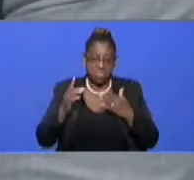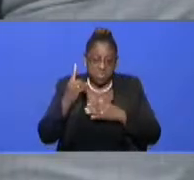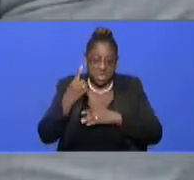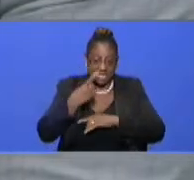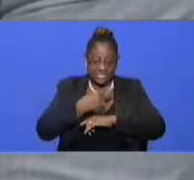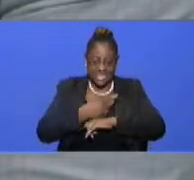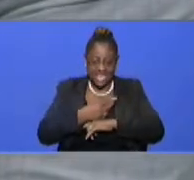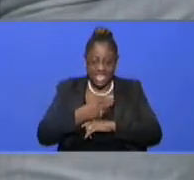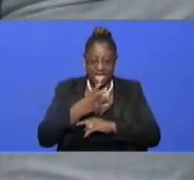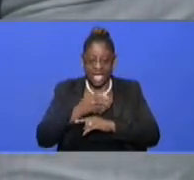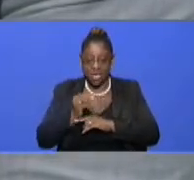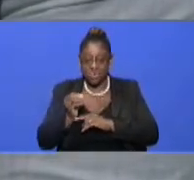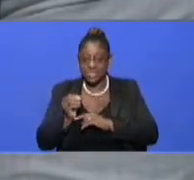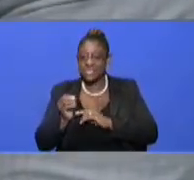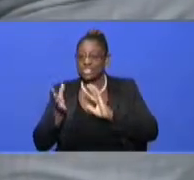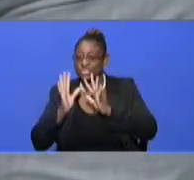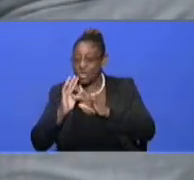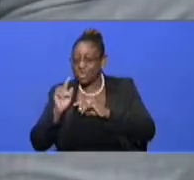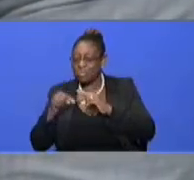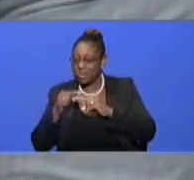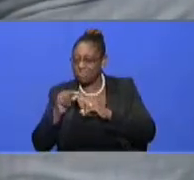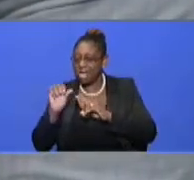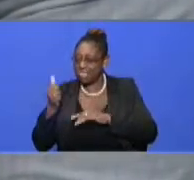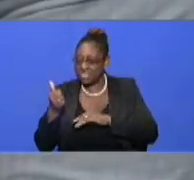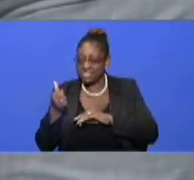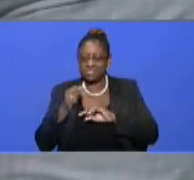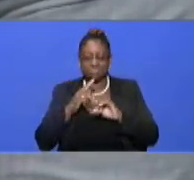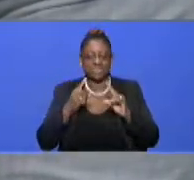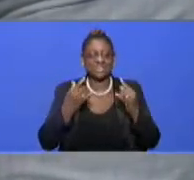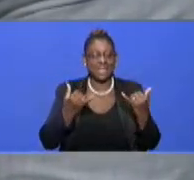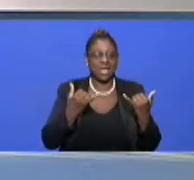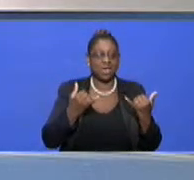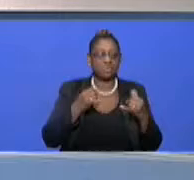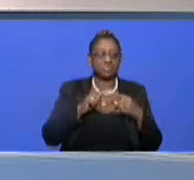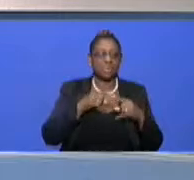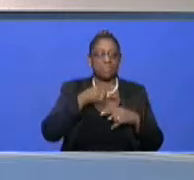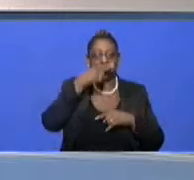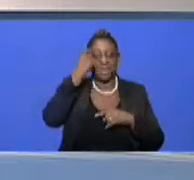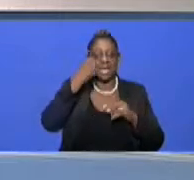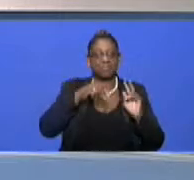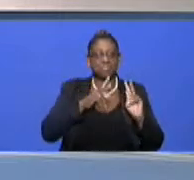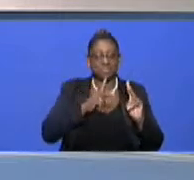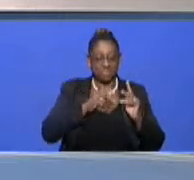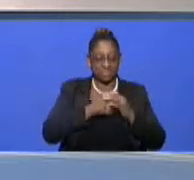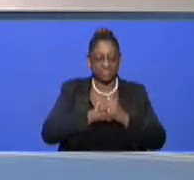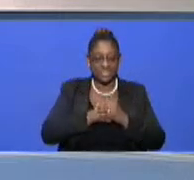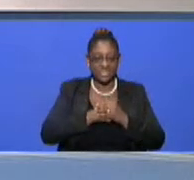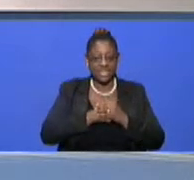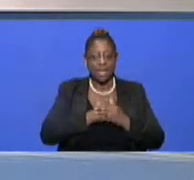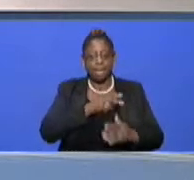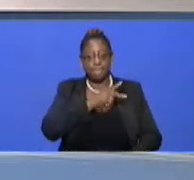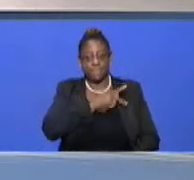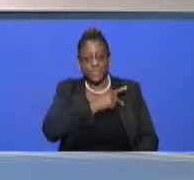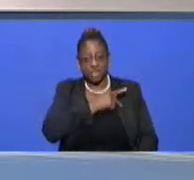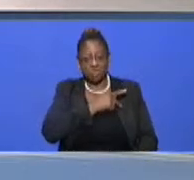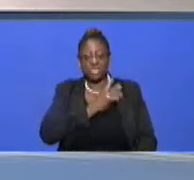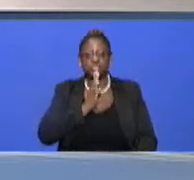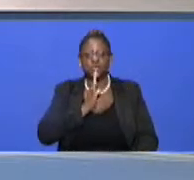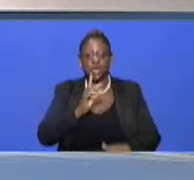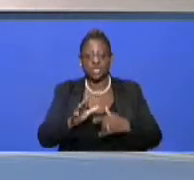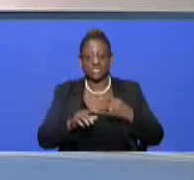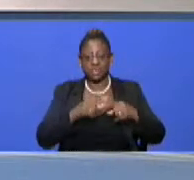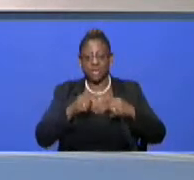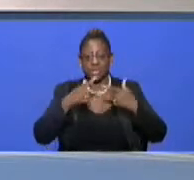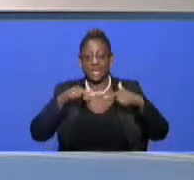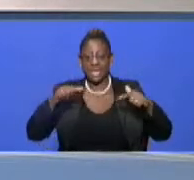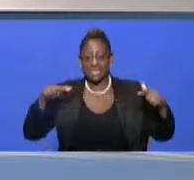start to explore and express others. But for right now, it's about us. For Perry, he explains his legacy,